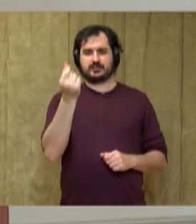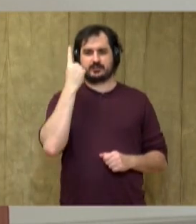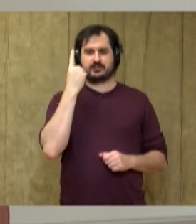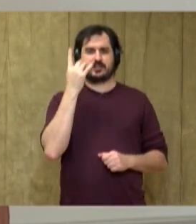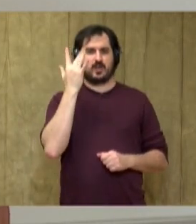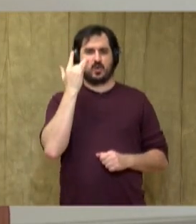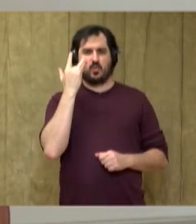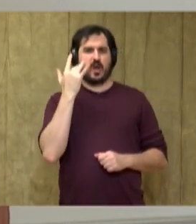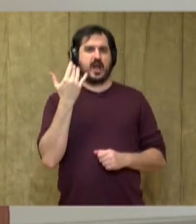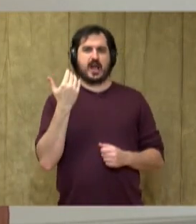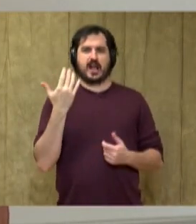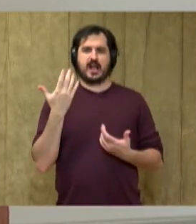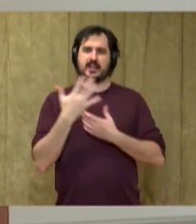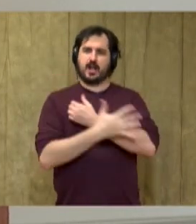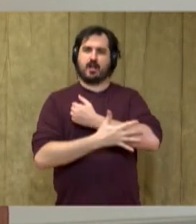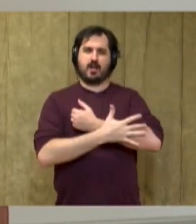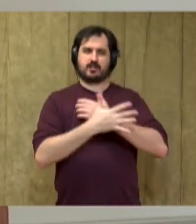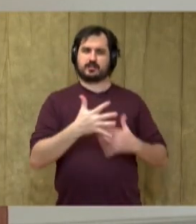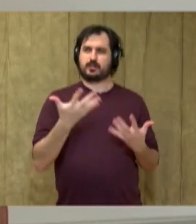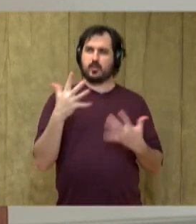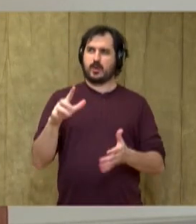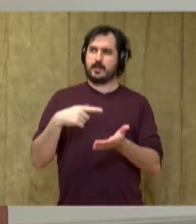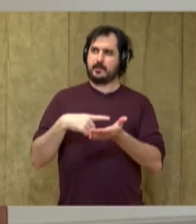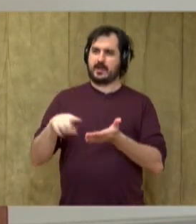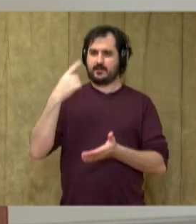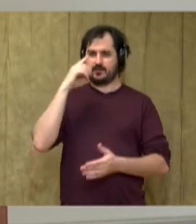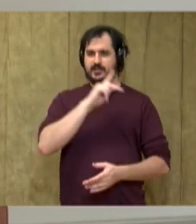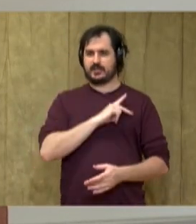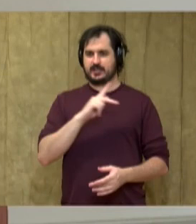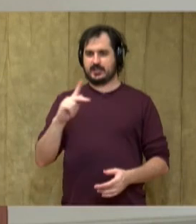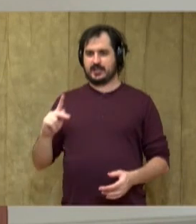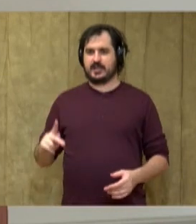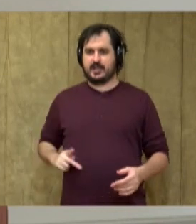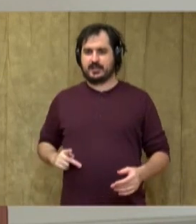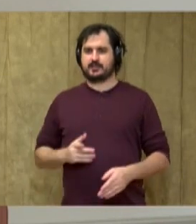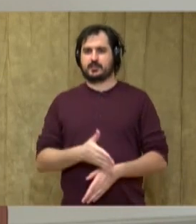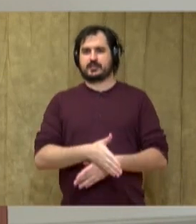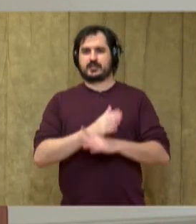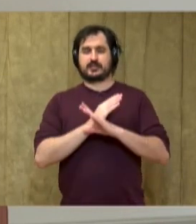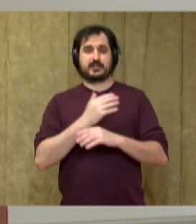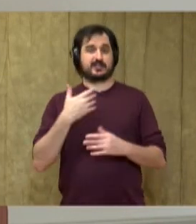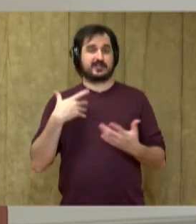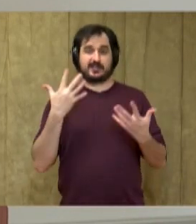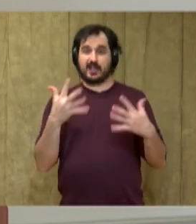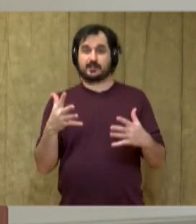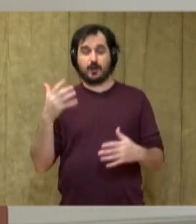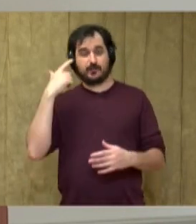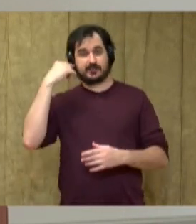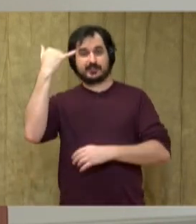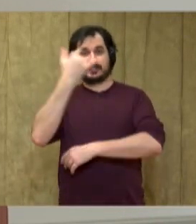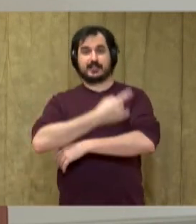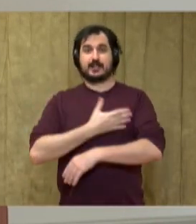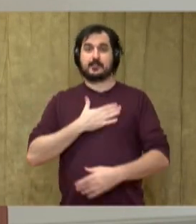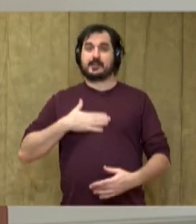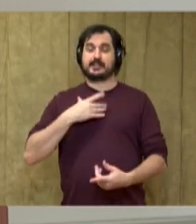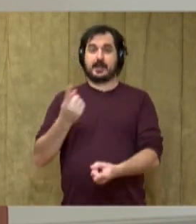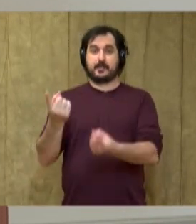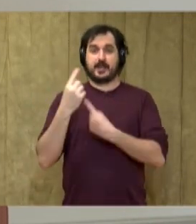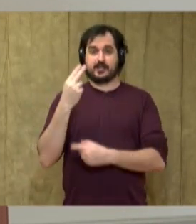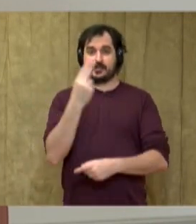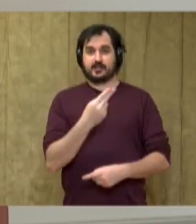to pay for the king's protection. That's all we have time for today. Please come back Thursday where we'll talk a little